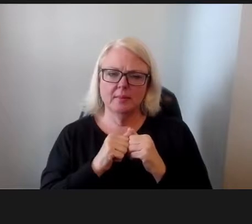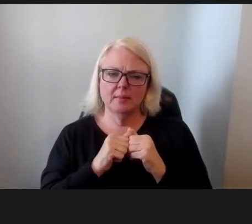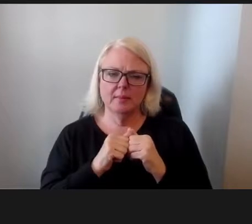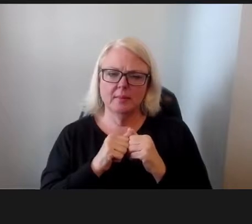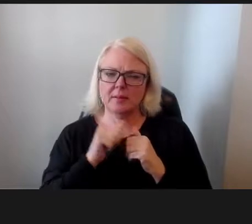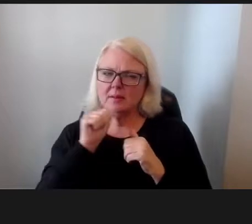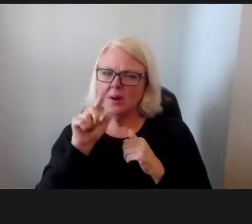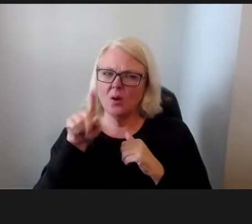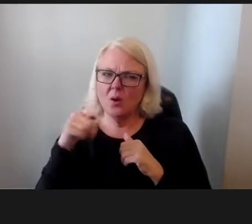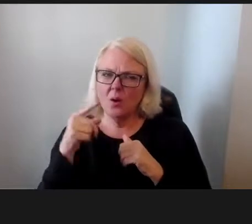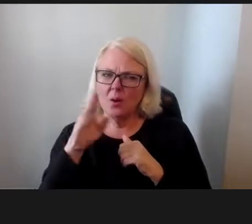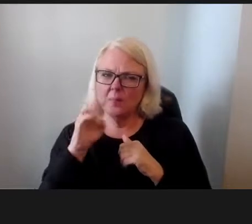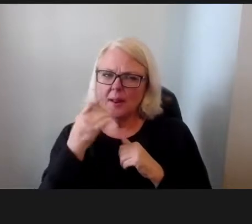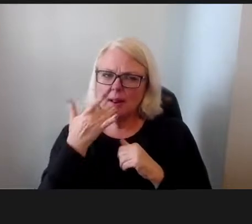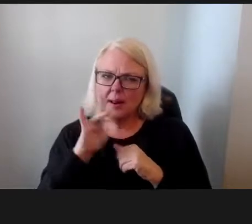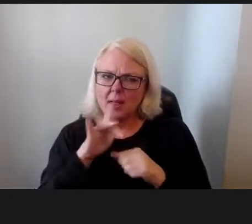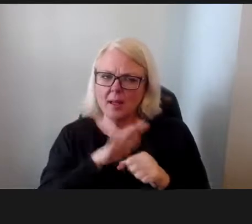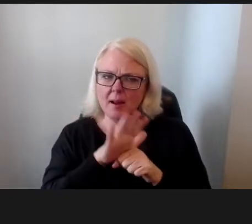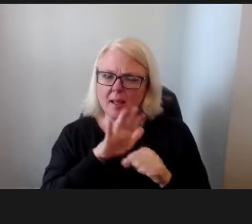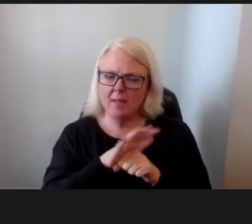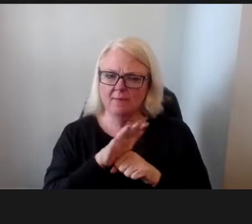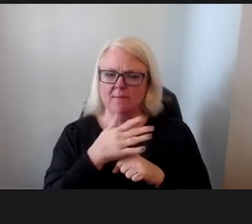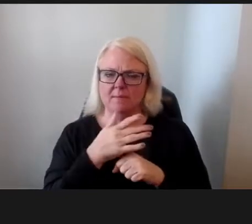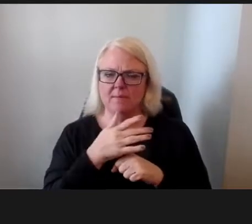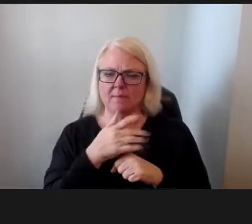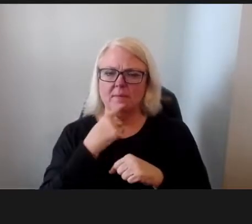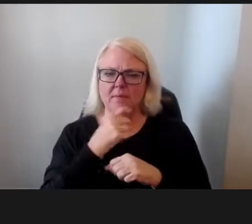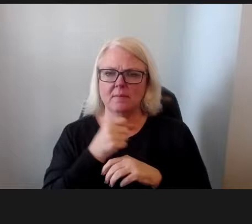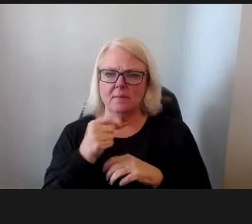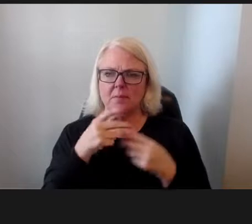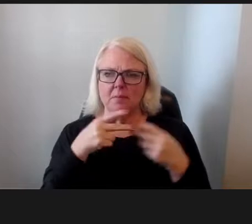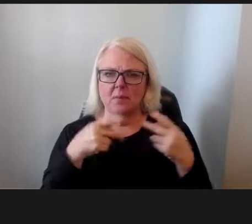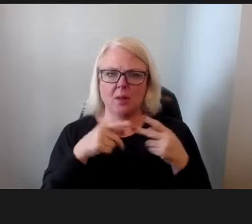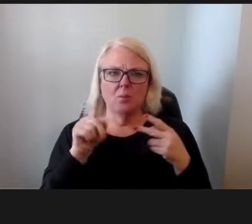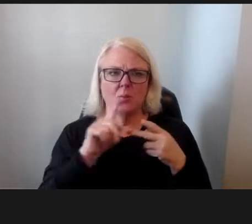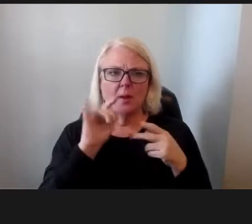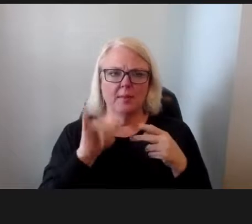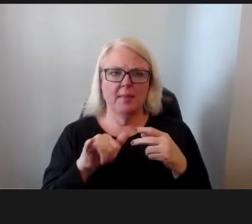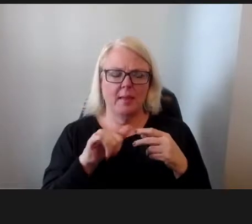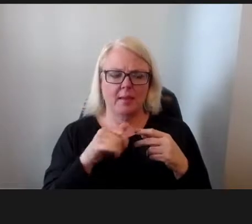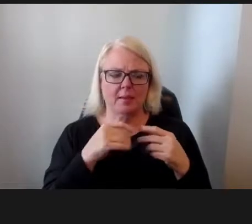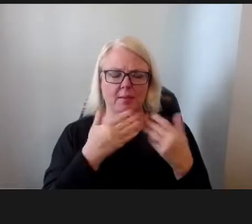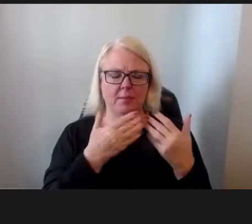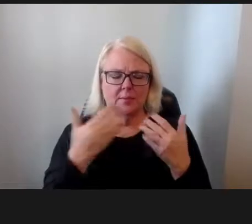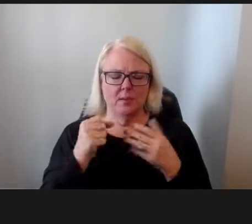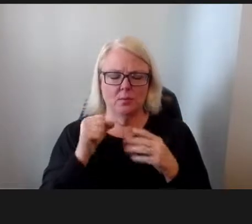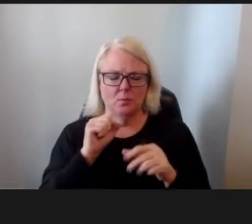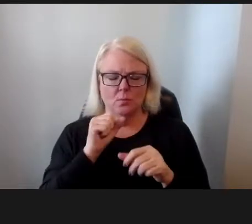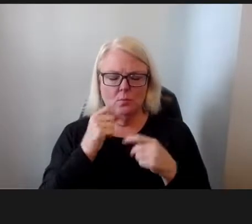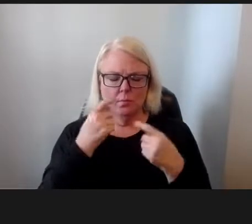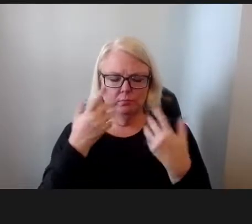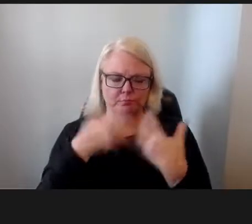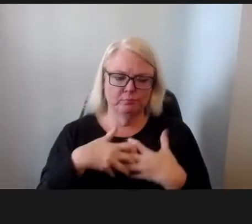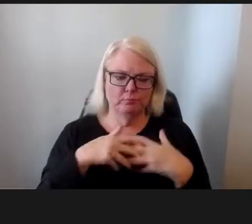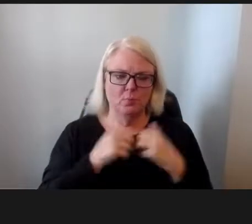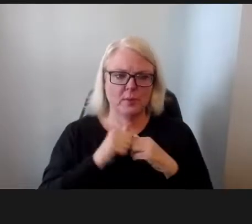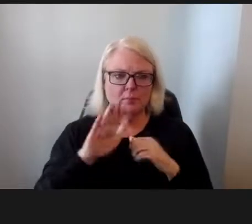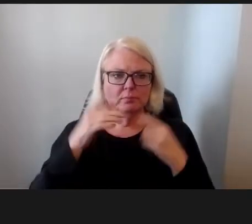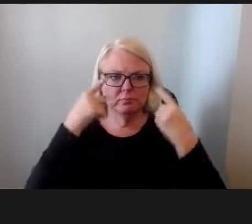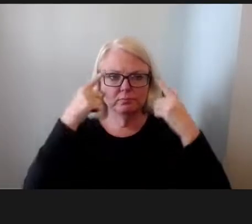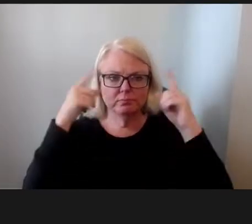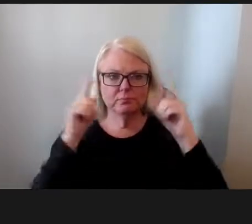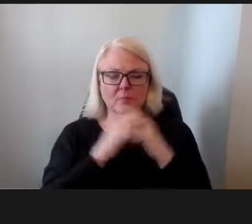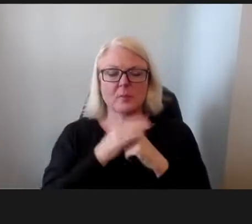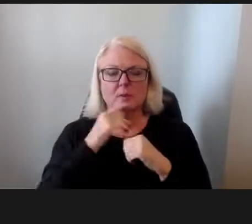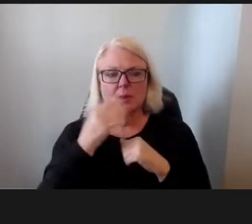not just being lucky enough to land in a place where those factors are working in your favor, but being aware of those factors